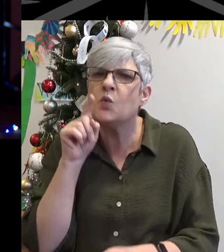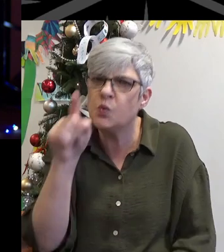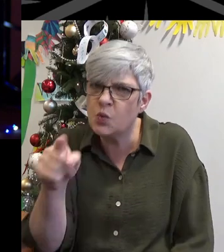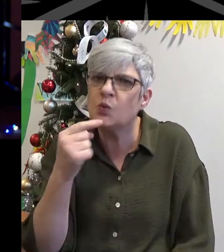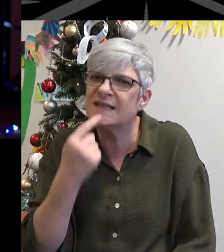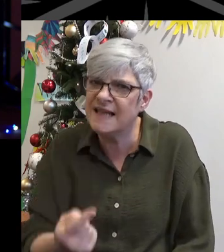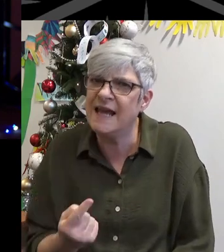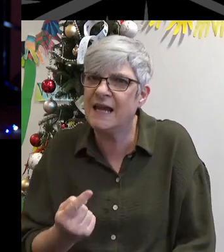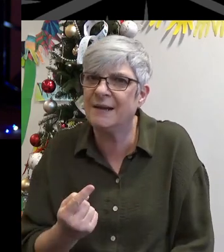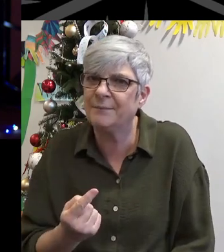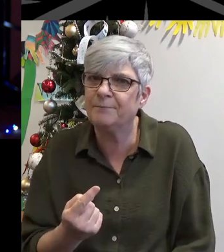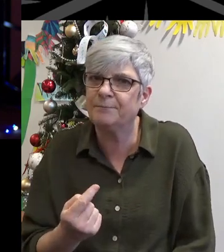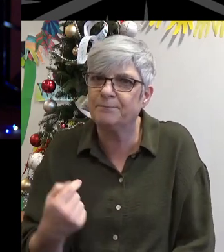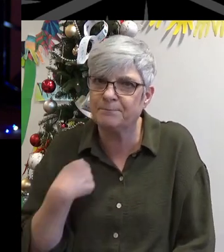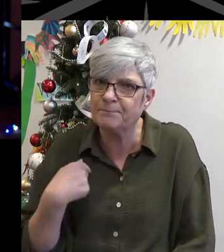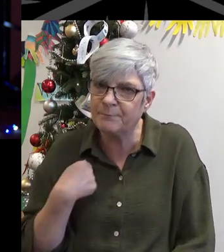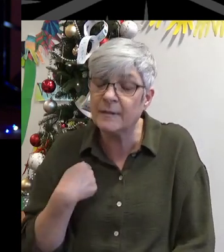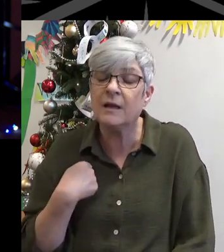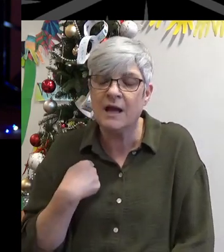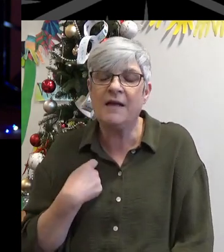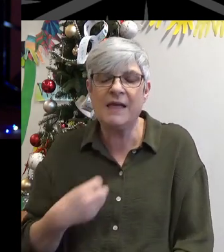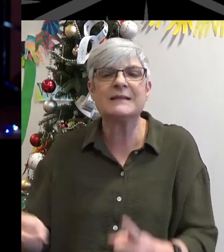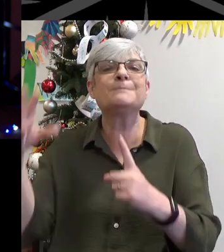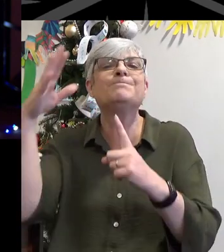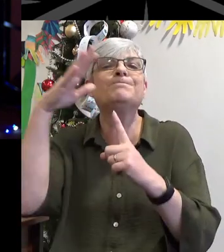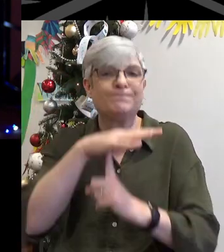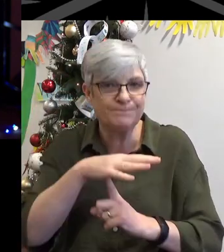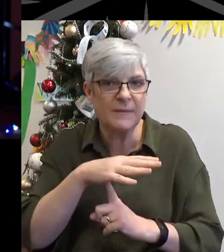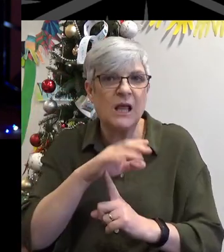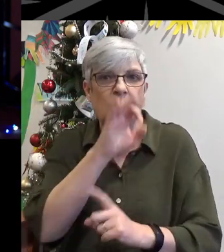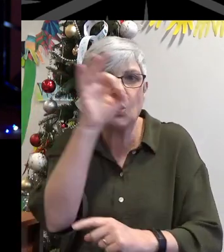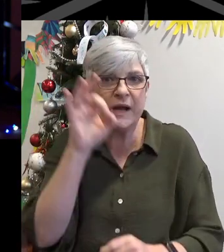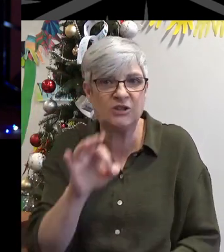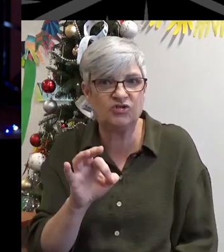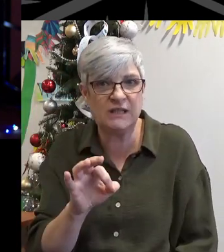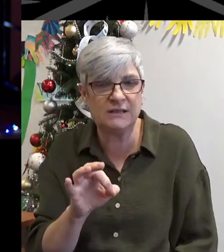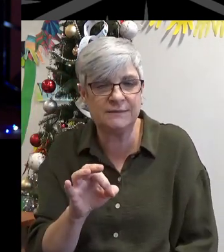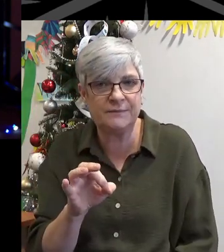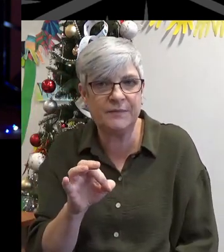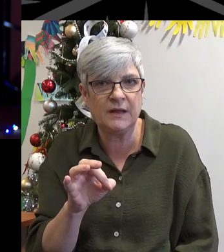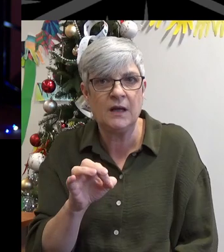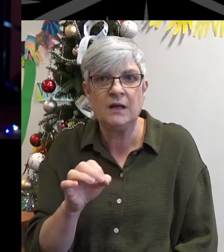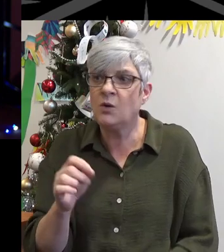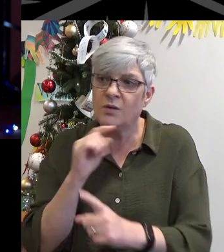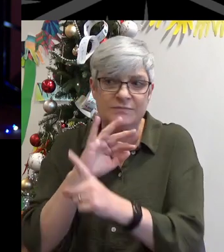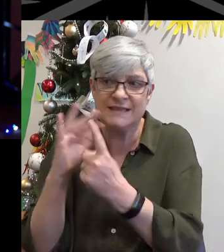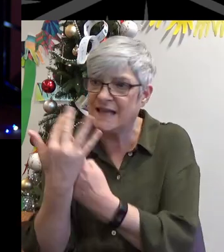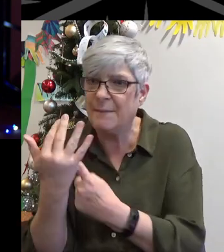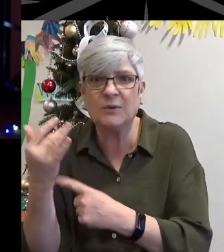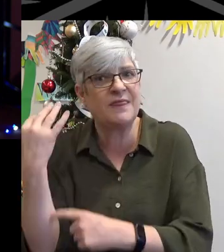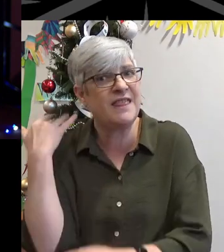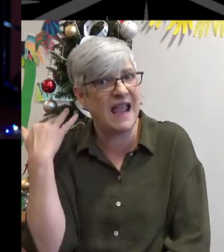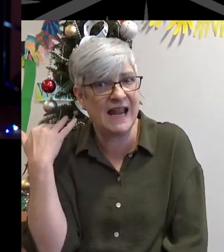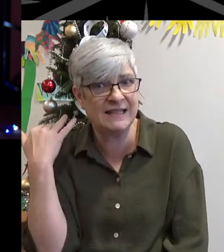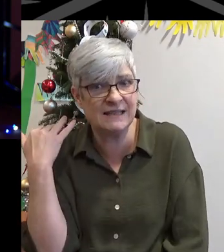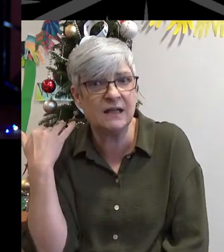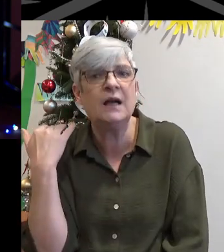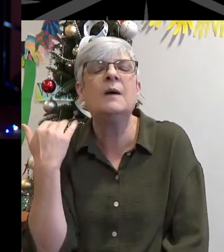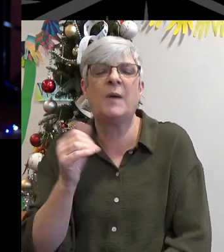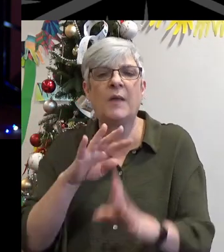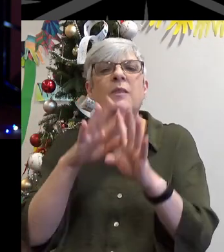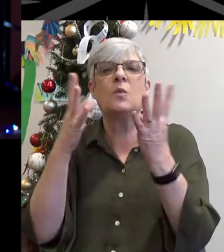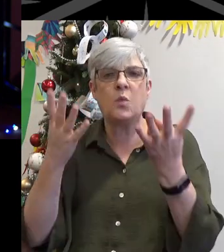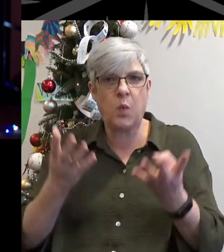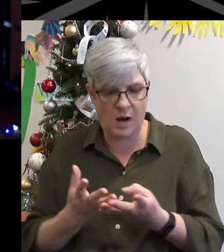And that's the ultimate question that Jesus poses, not just to the disciples then, but to the rest of the